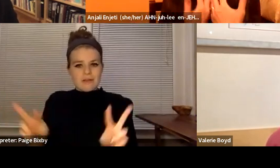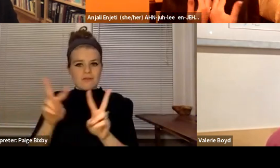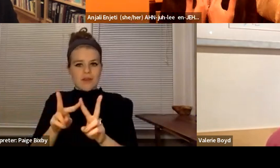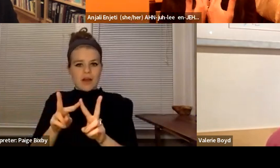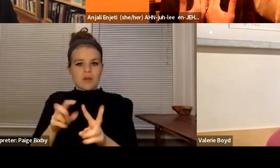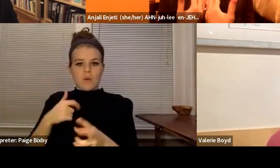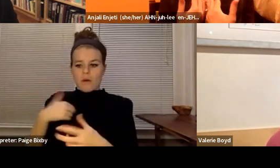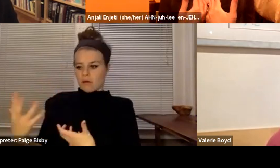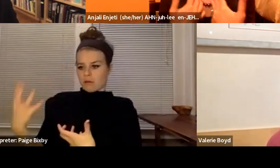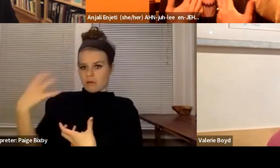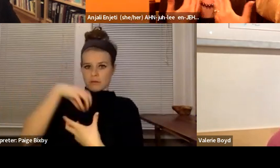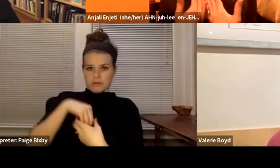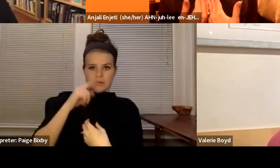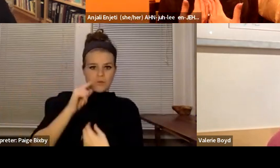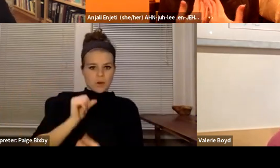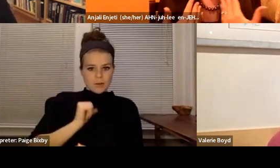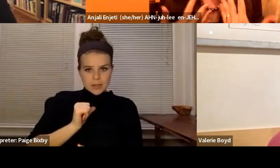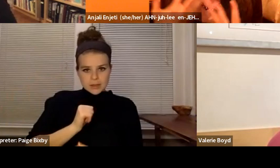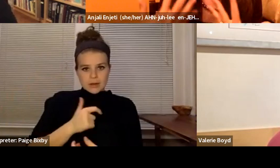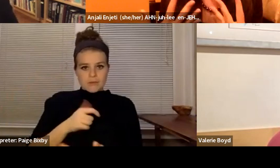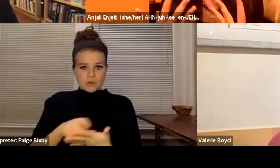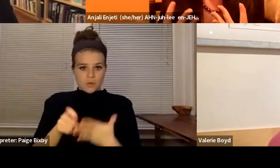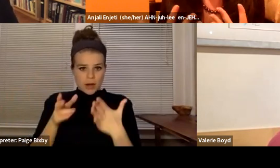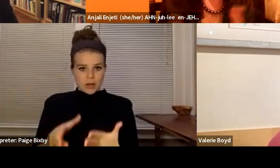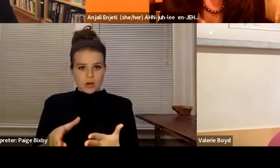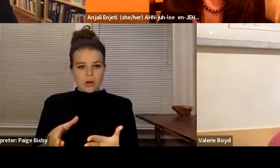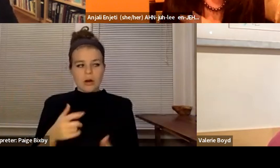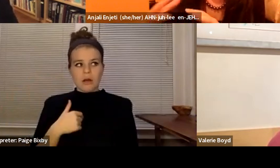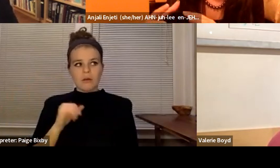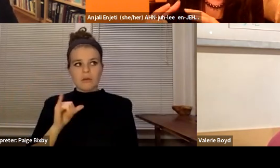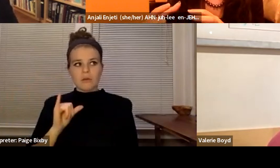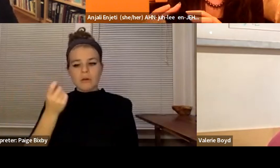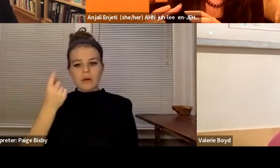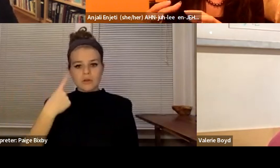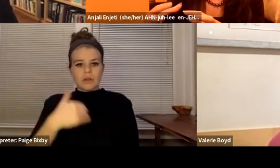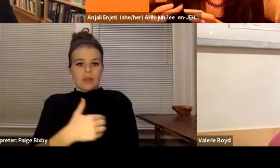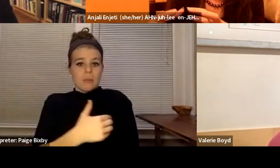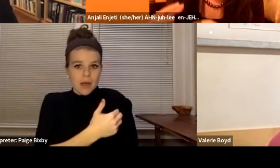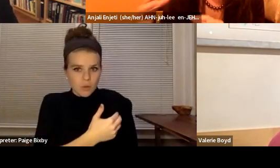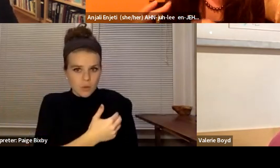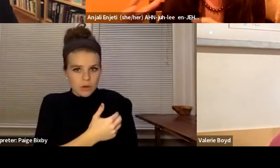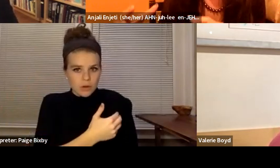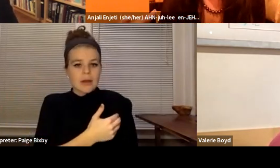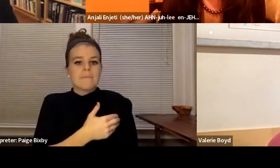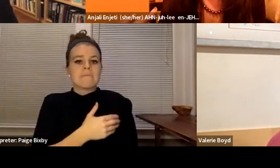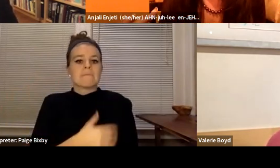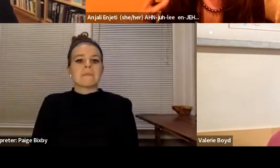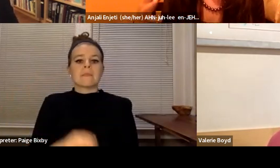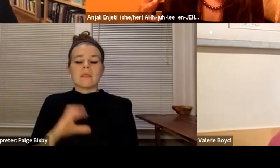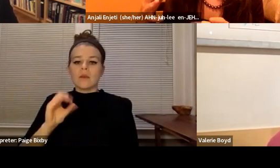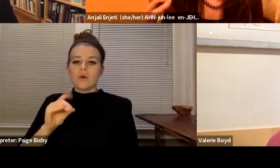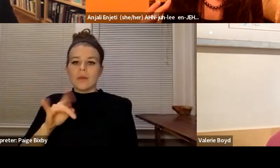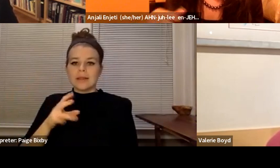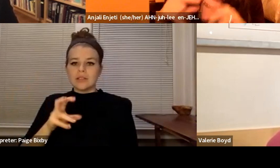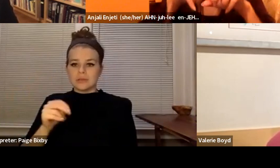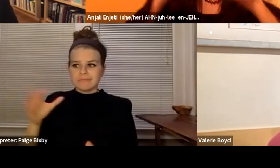then adopted for myself as a writer, was understanding the power of coalition building and